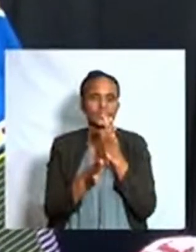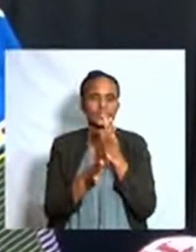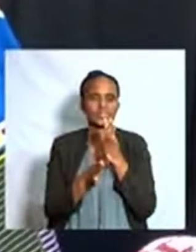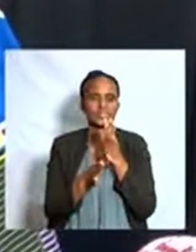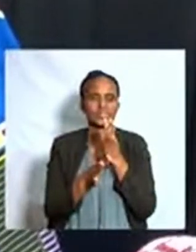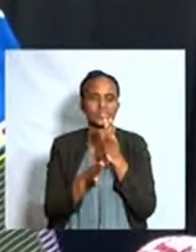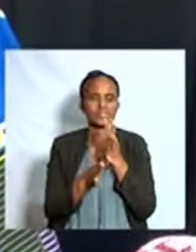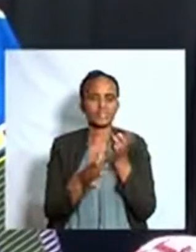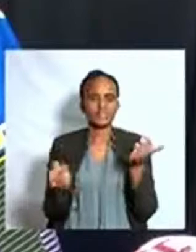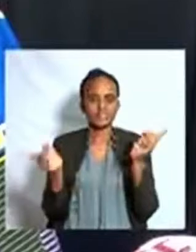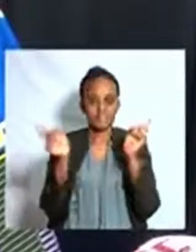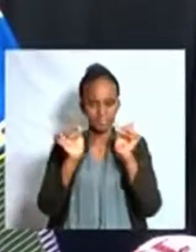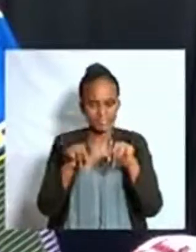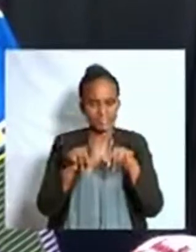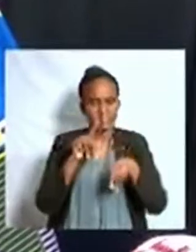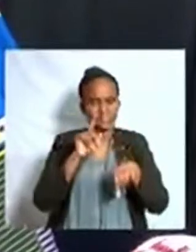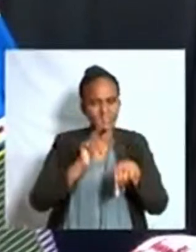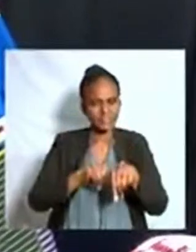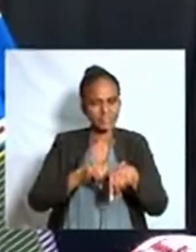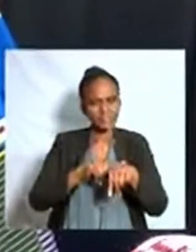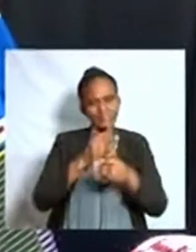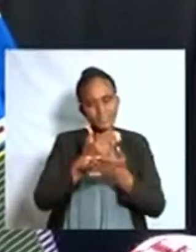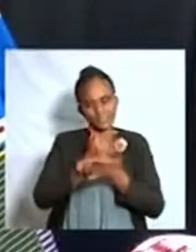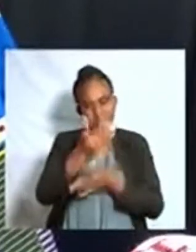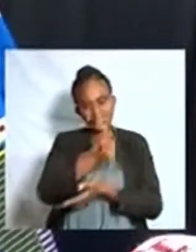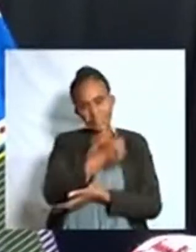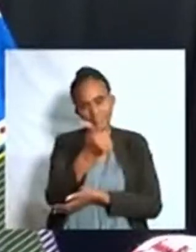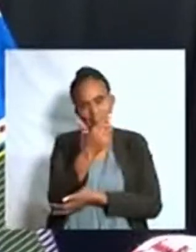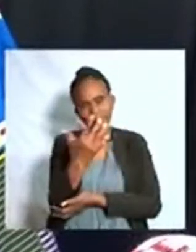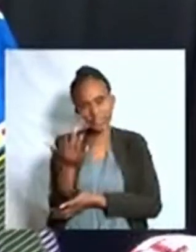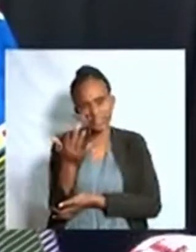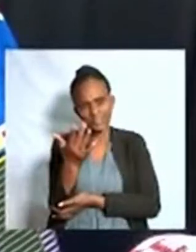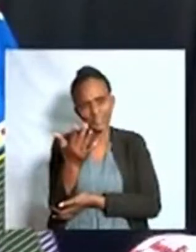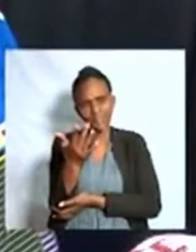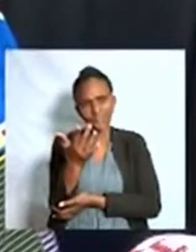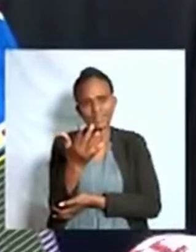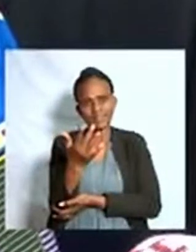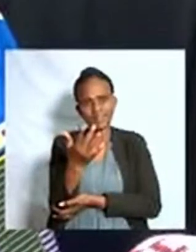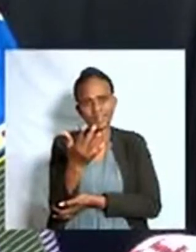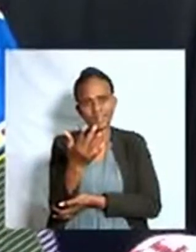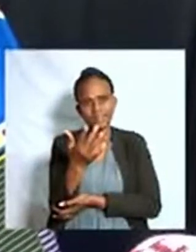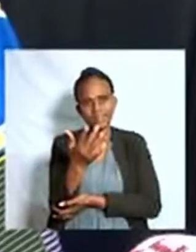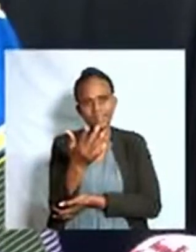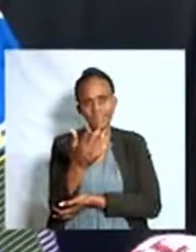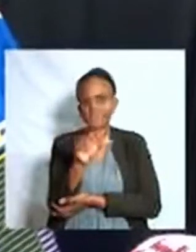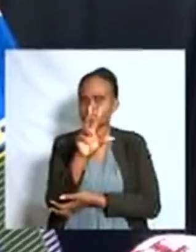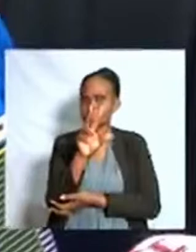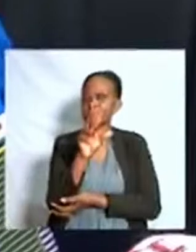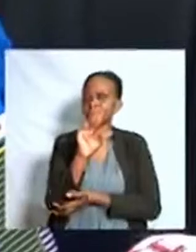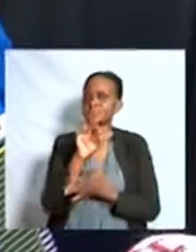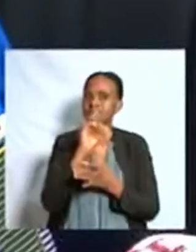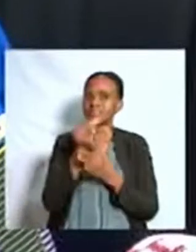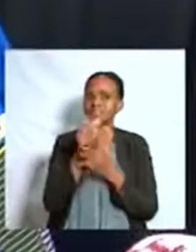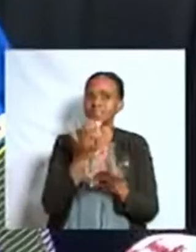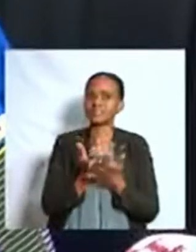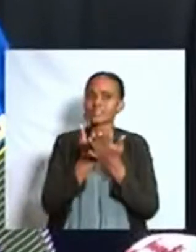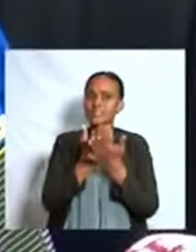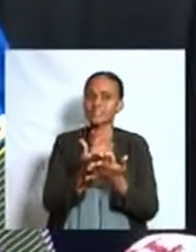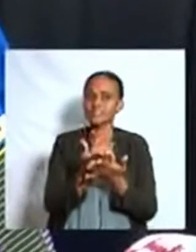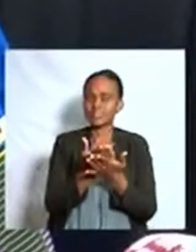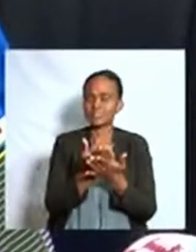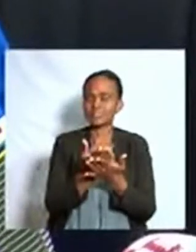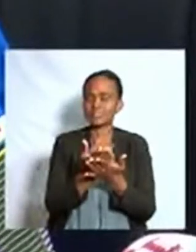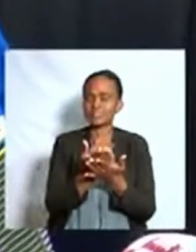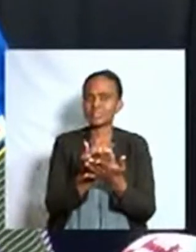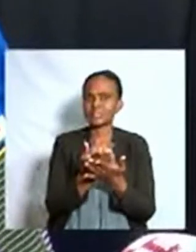Whenever would buy anything, no, I still salute wherever they are, those people.